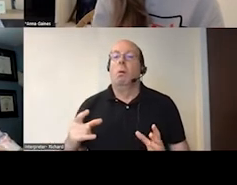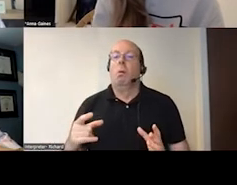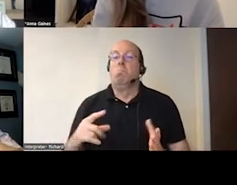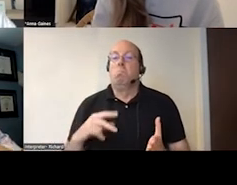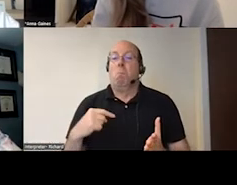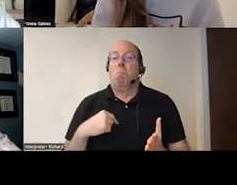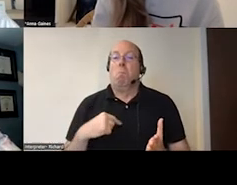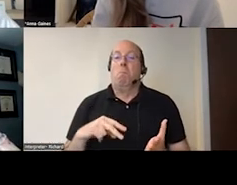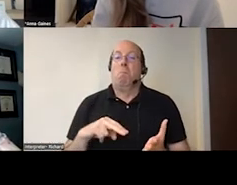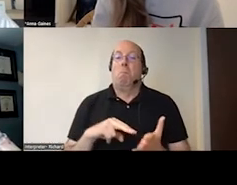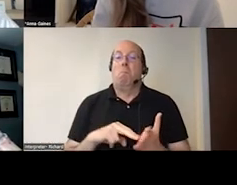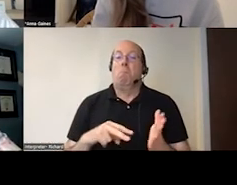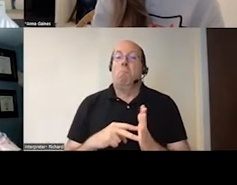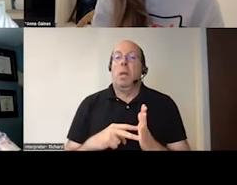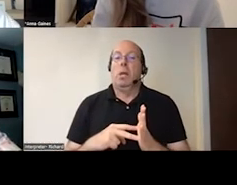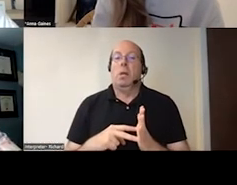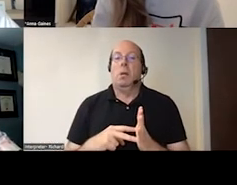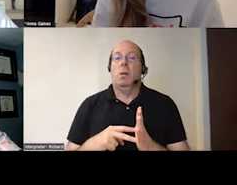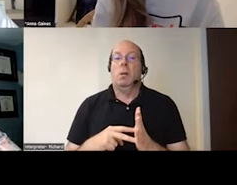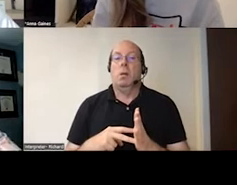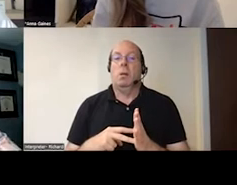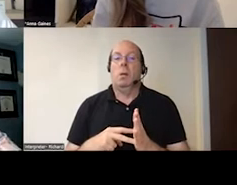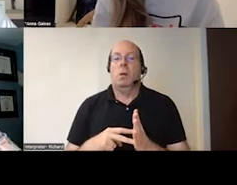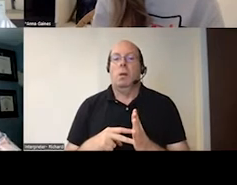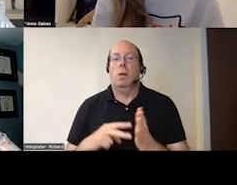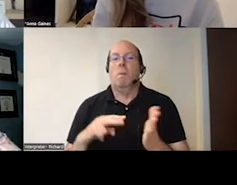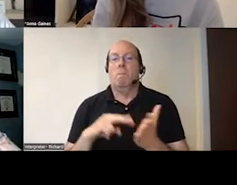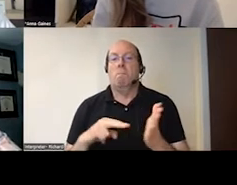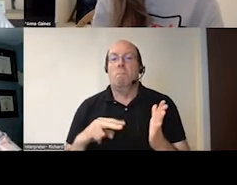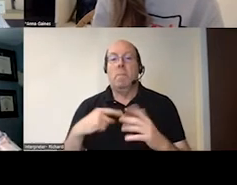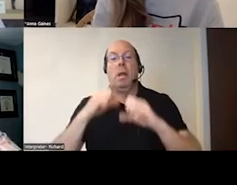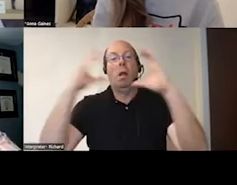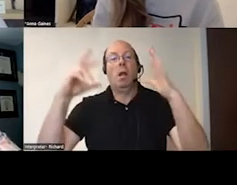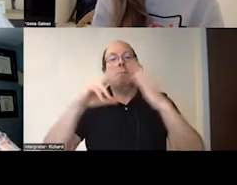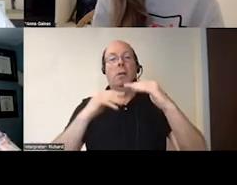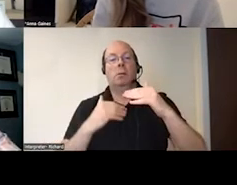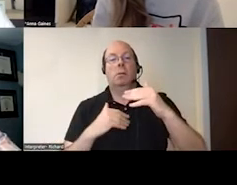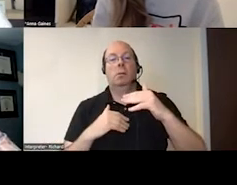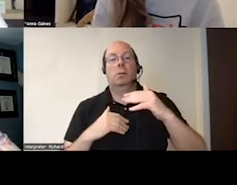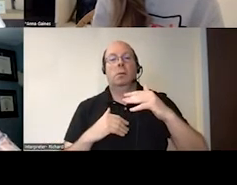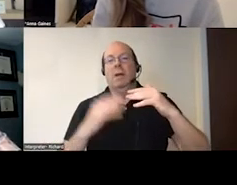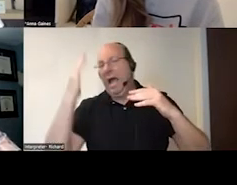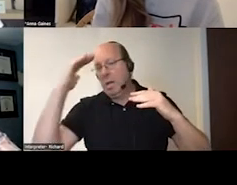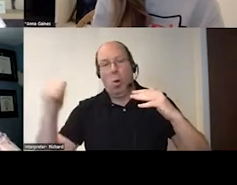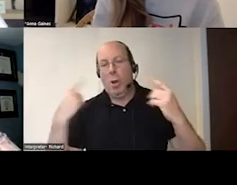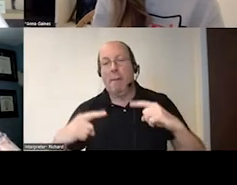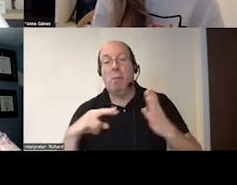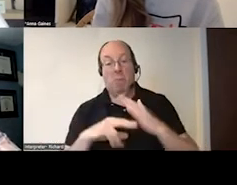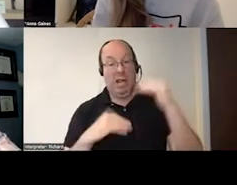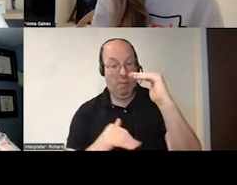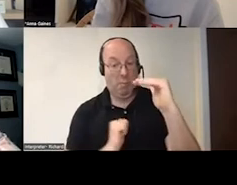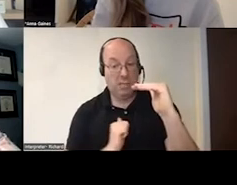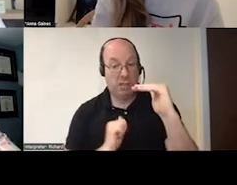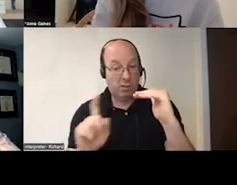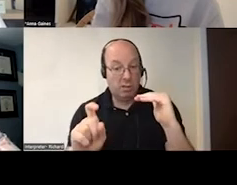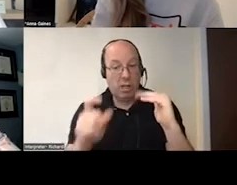a glass ceiling on myself. You know, I think when I started, I'm not sure. I think a lot of it's internalized. And so it's hard to say how that really played